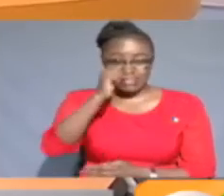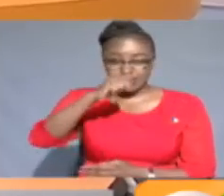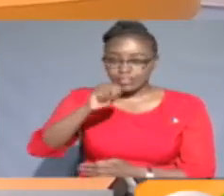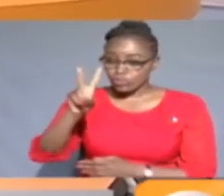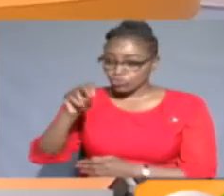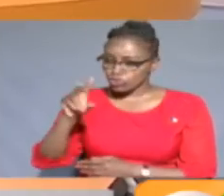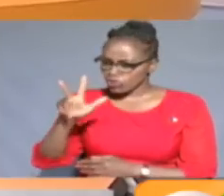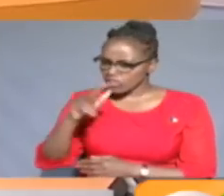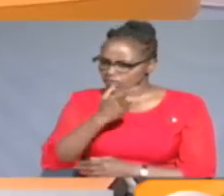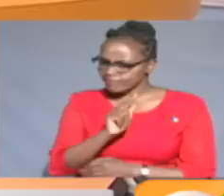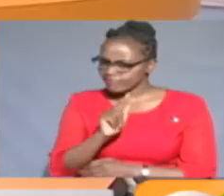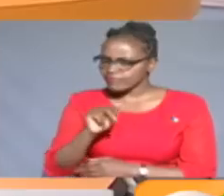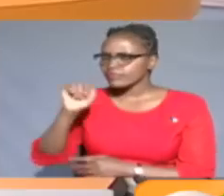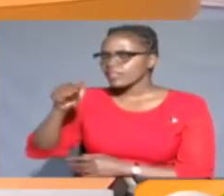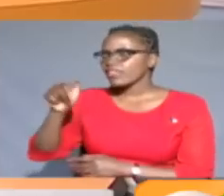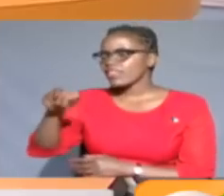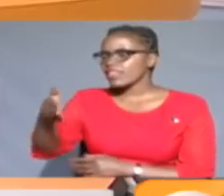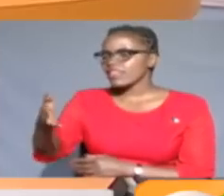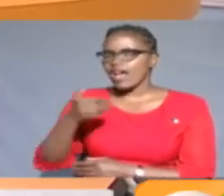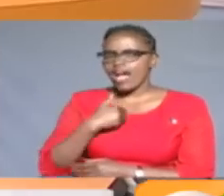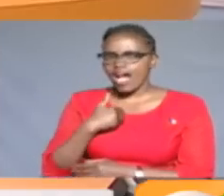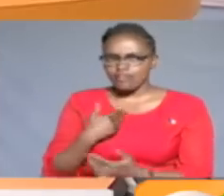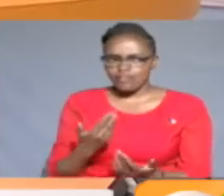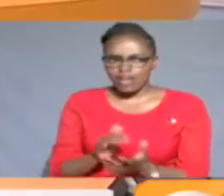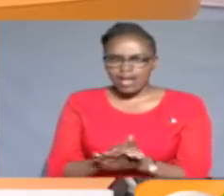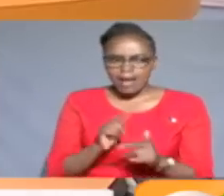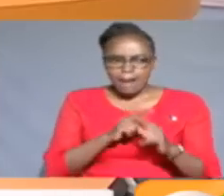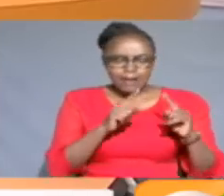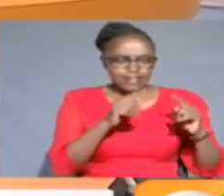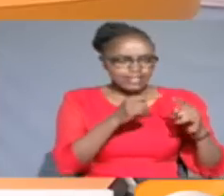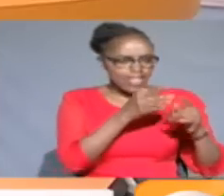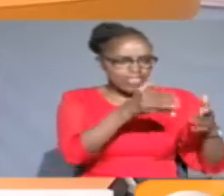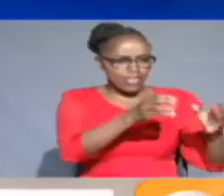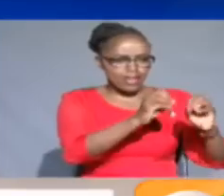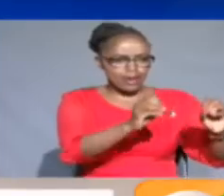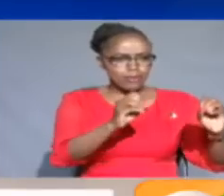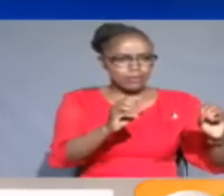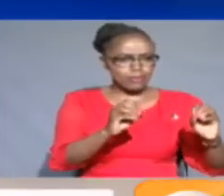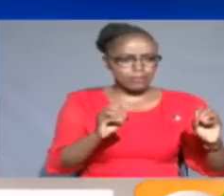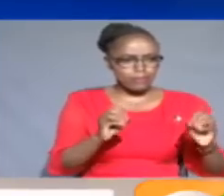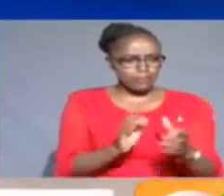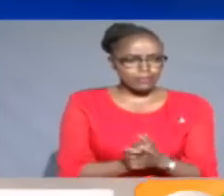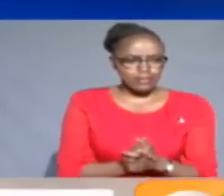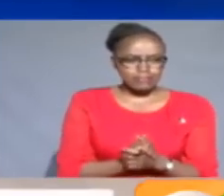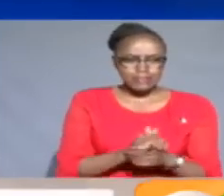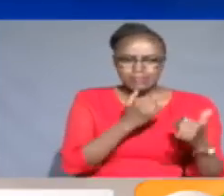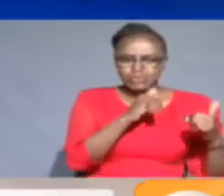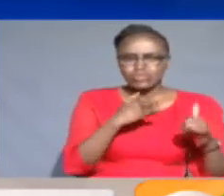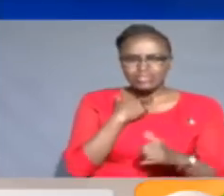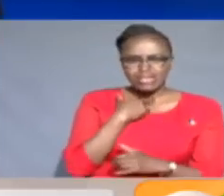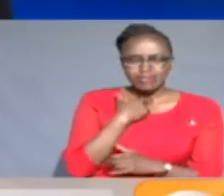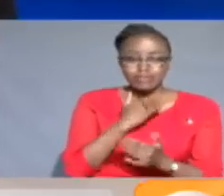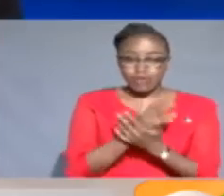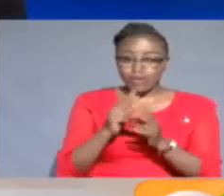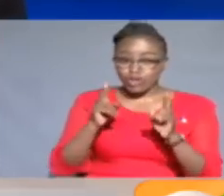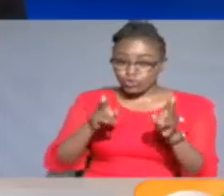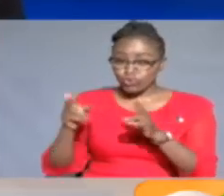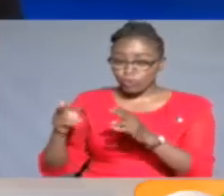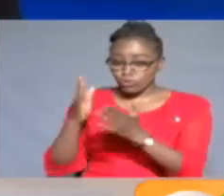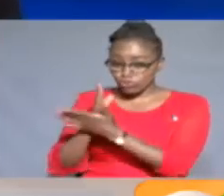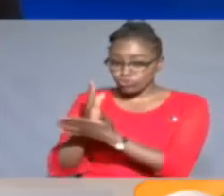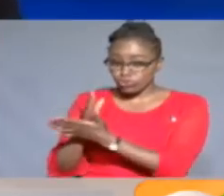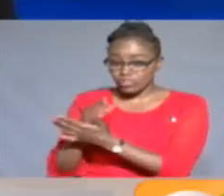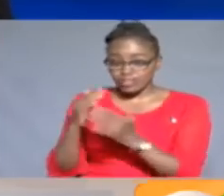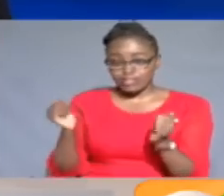2003? It should be there. But why is it not there? And I'm just trying, okay, it's very noble if this